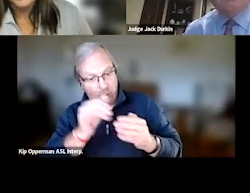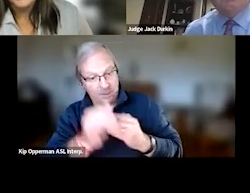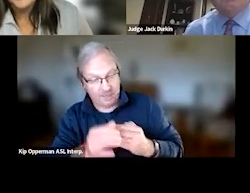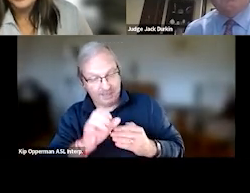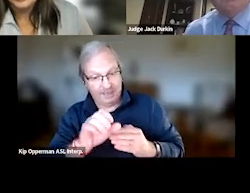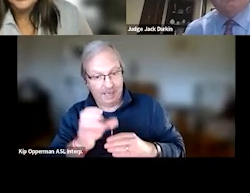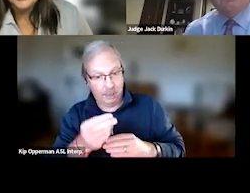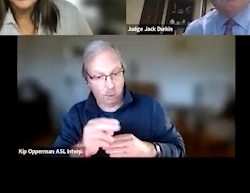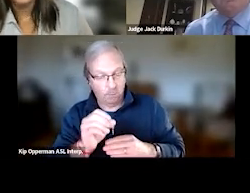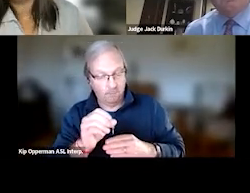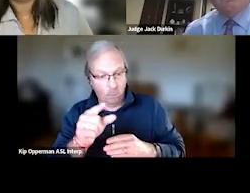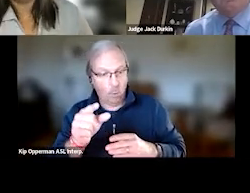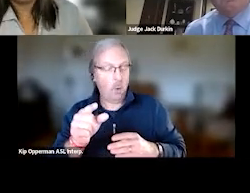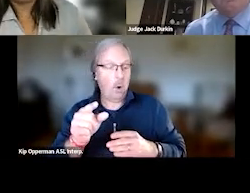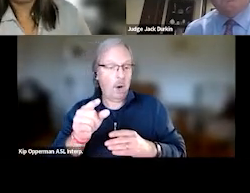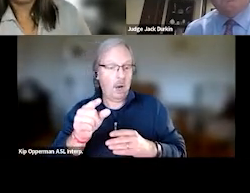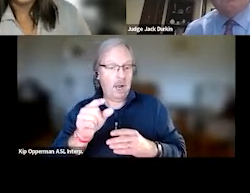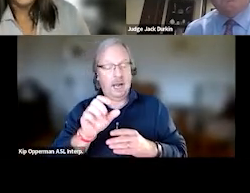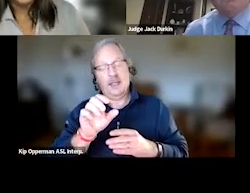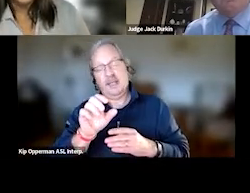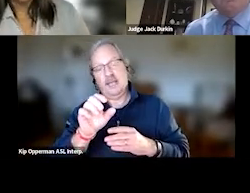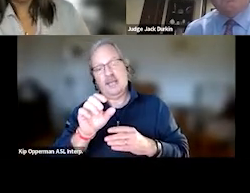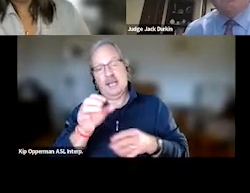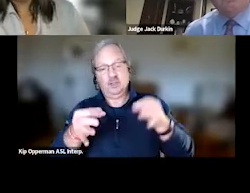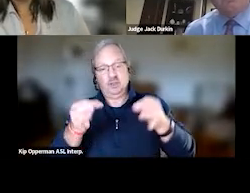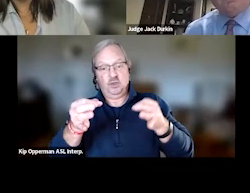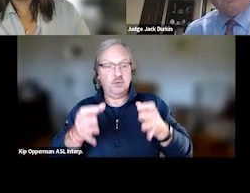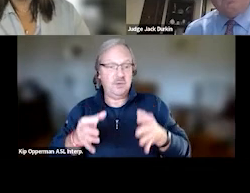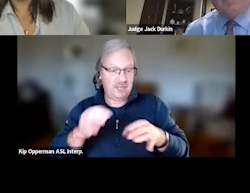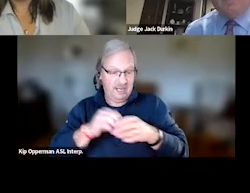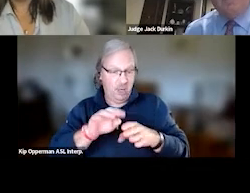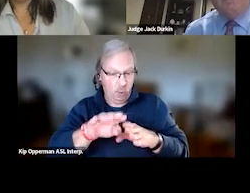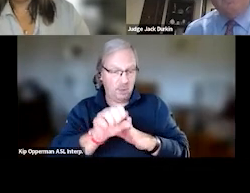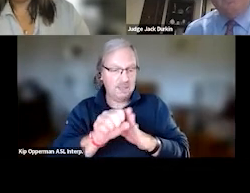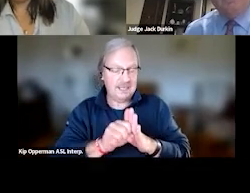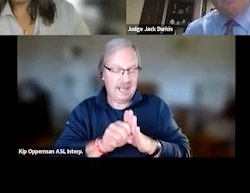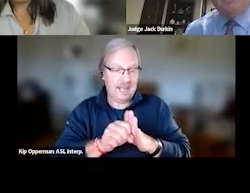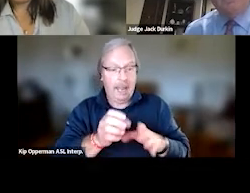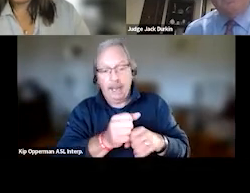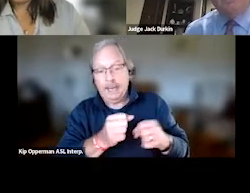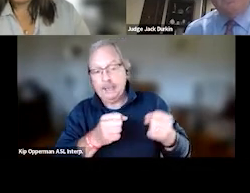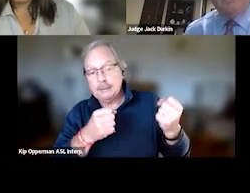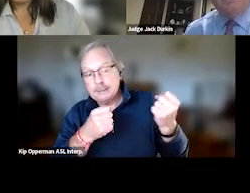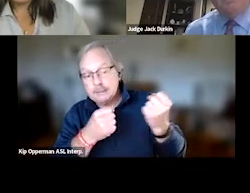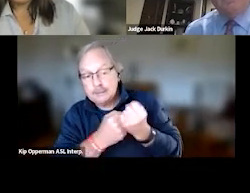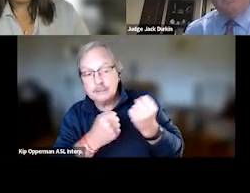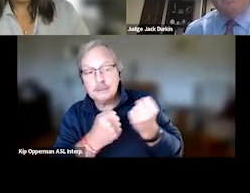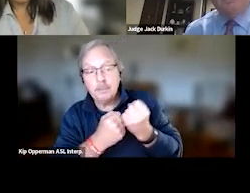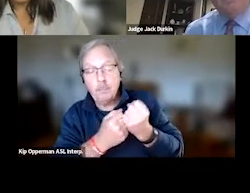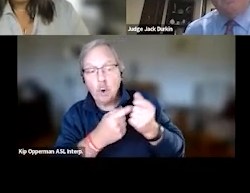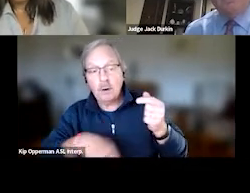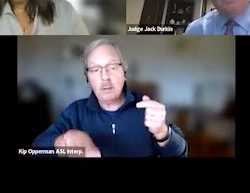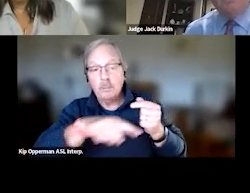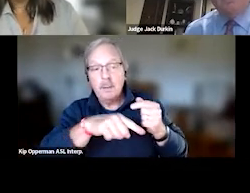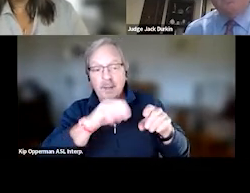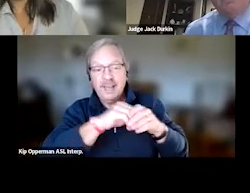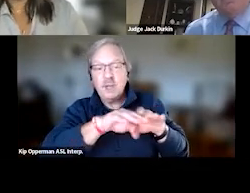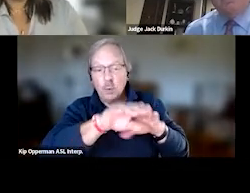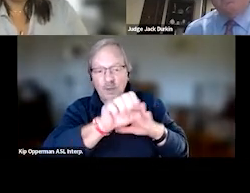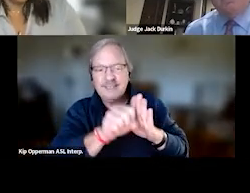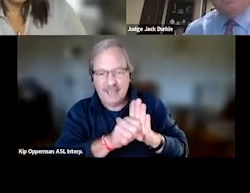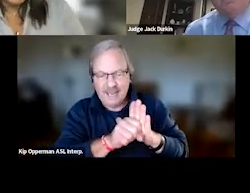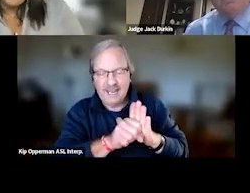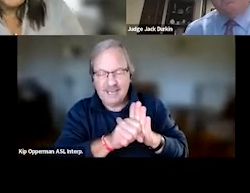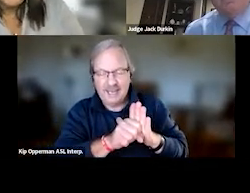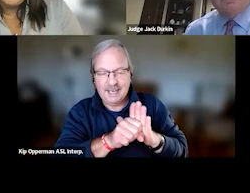Judiciary series in your state. Obviously gain support, you know, the support of your stakeholders, whether it be the judiciary